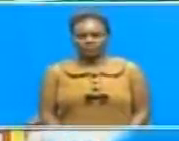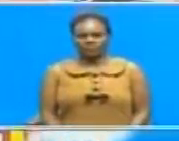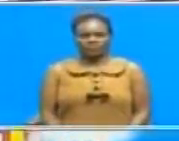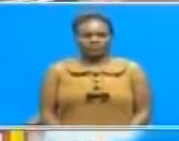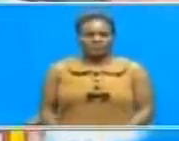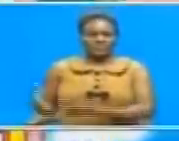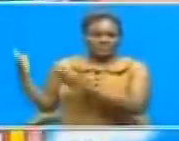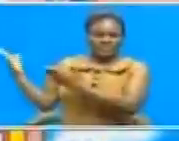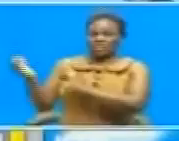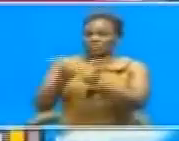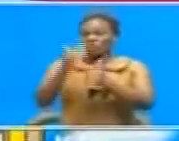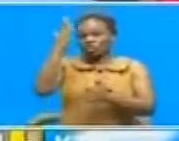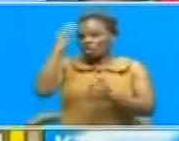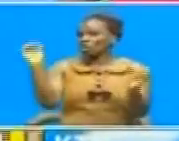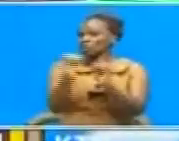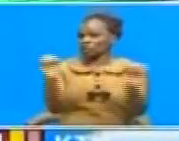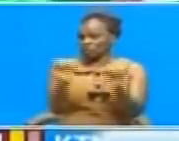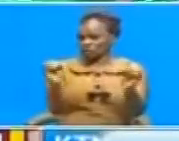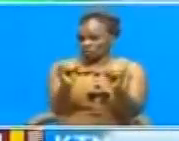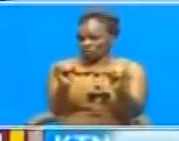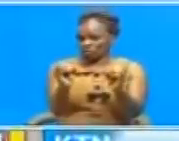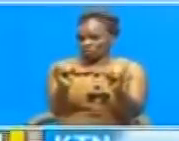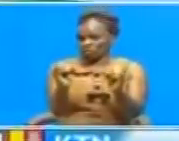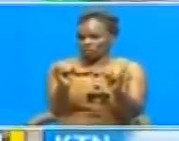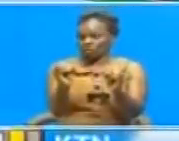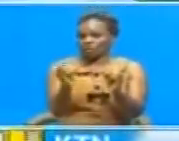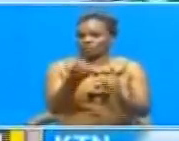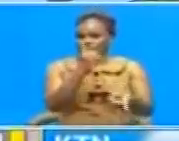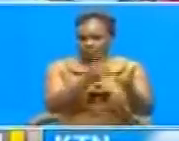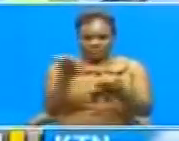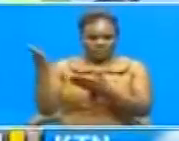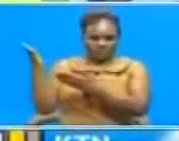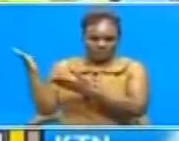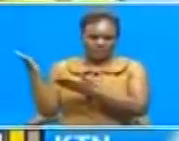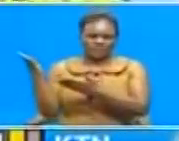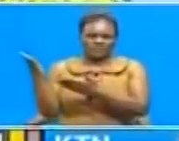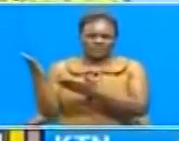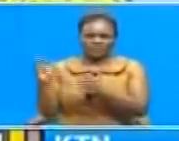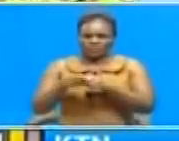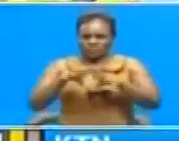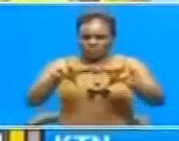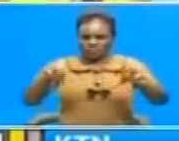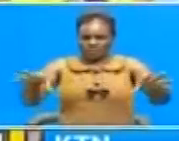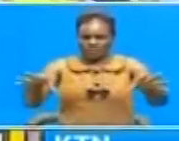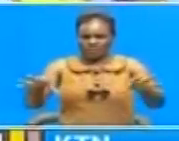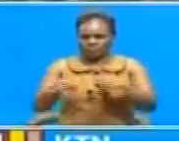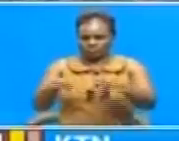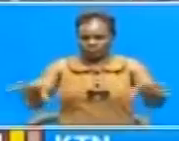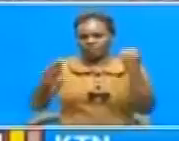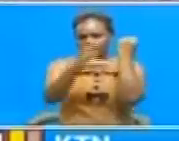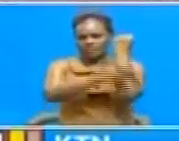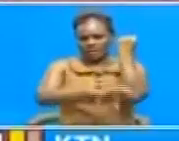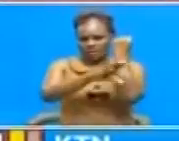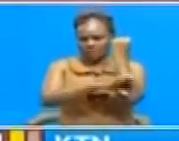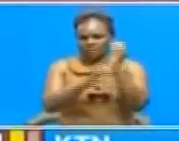commanding as much following as sports like rugby, football, volleyball and athletics, kabaddi is slowly but surely spreading its wings in the country. The sport